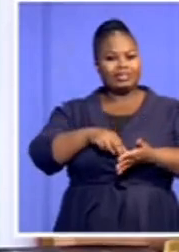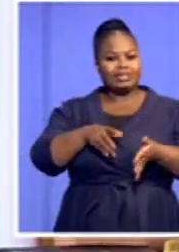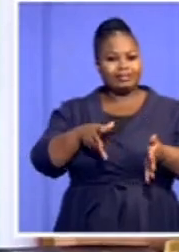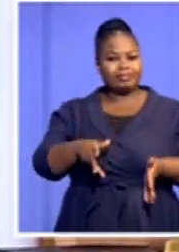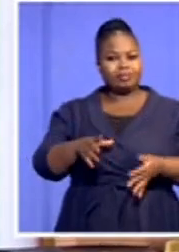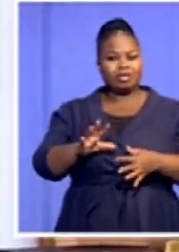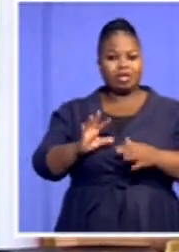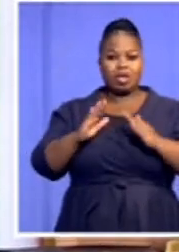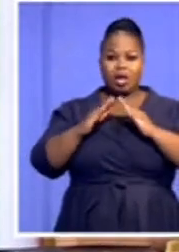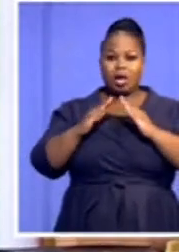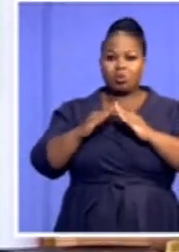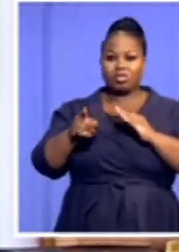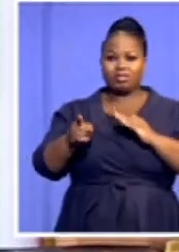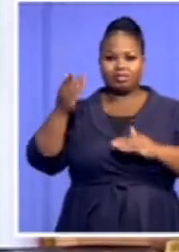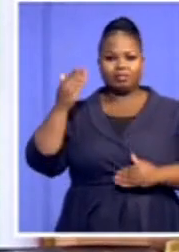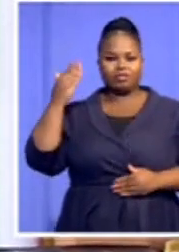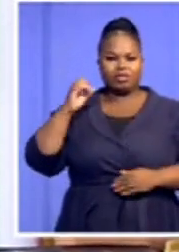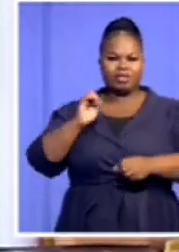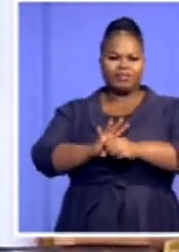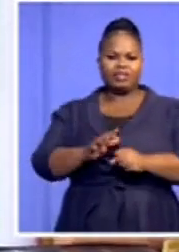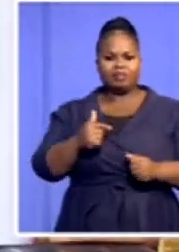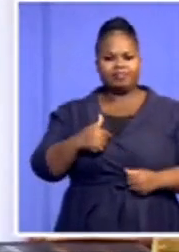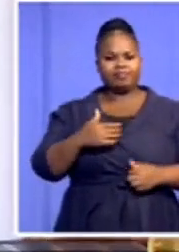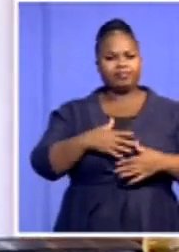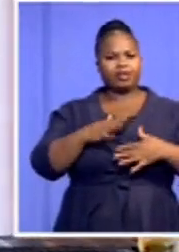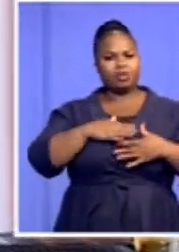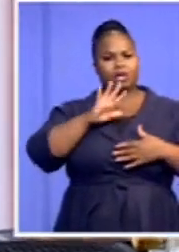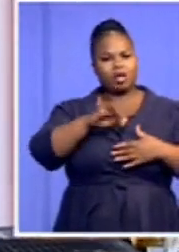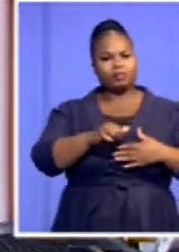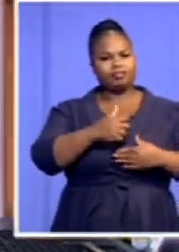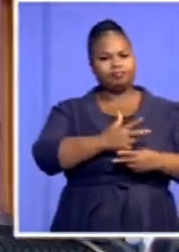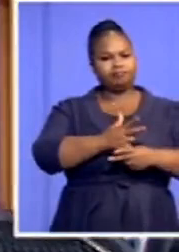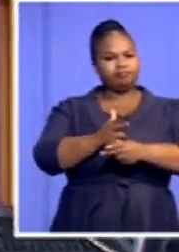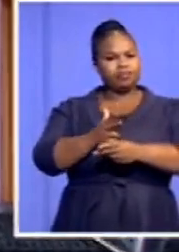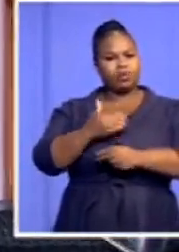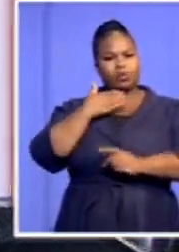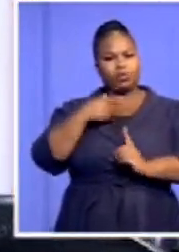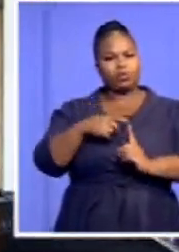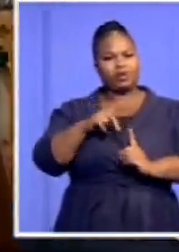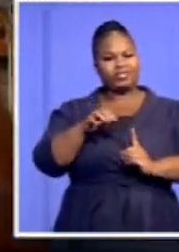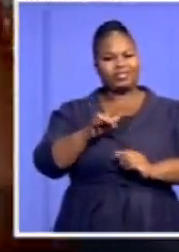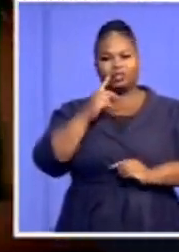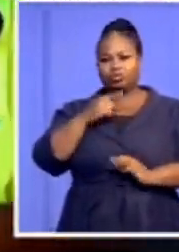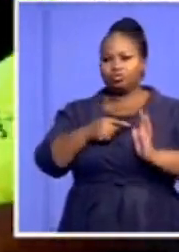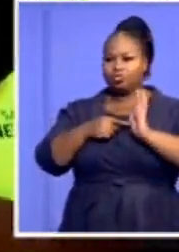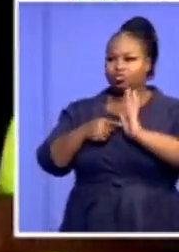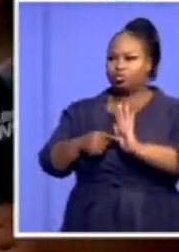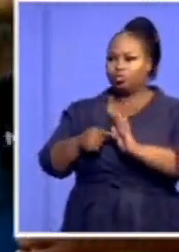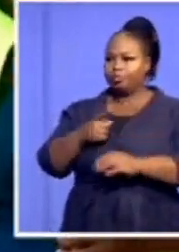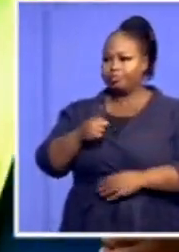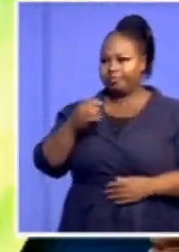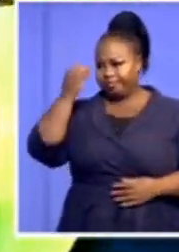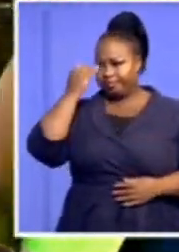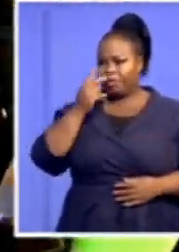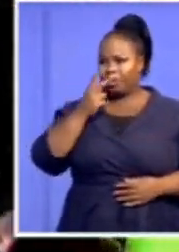affected. And I'm just going to ask my camera colleague, Kwazi, to pan and just sort of give you an idea of what it looks like. Now, many of